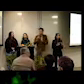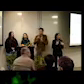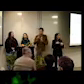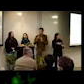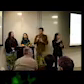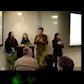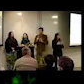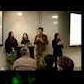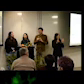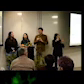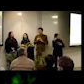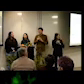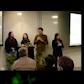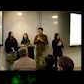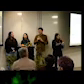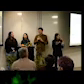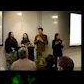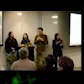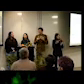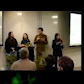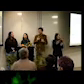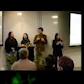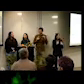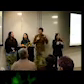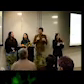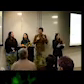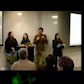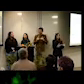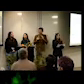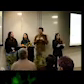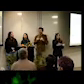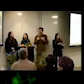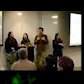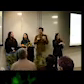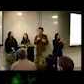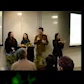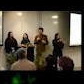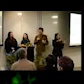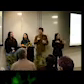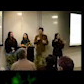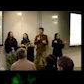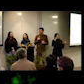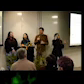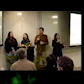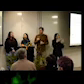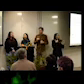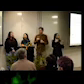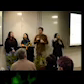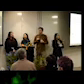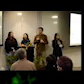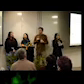on your definition of deep, but yeah, in terms of responsiveness, the slower brain waves means you're more deeply